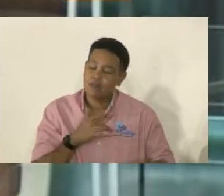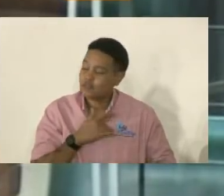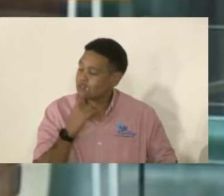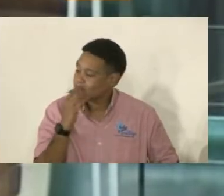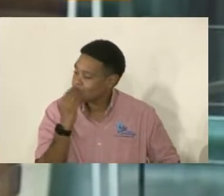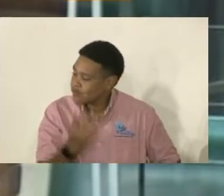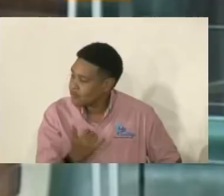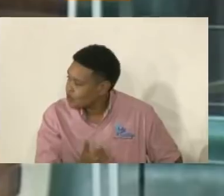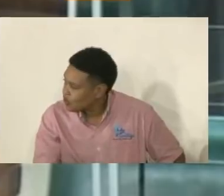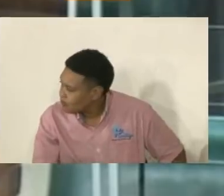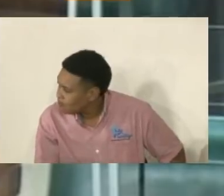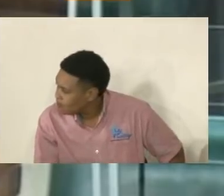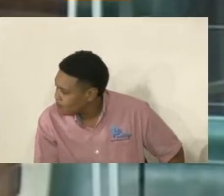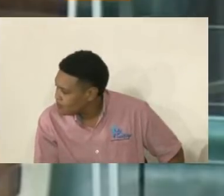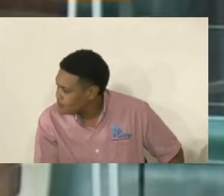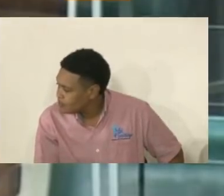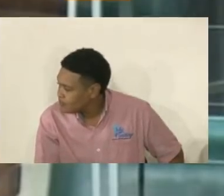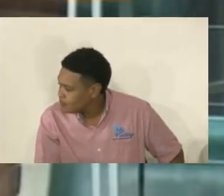know,